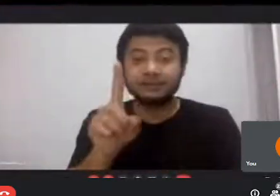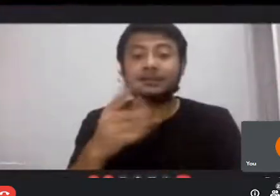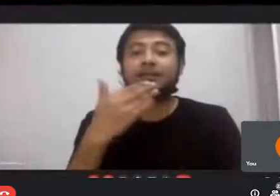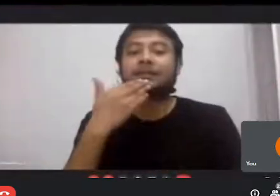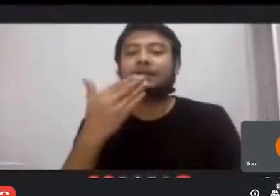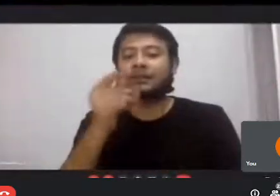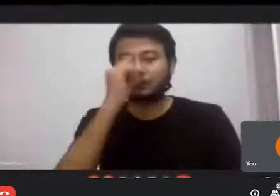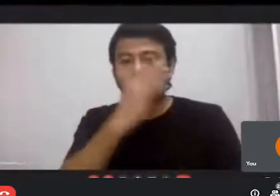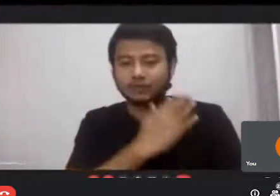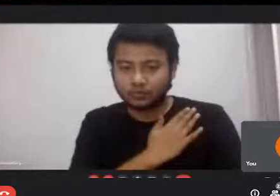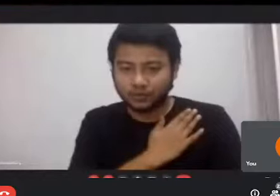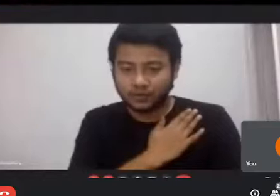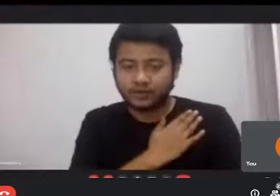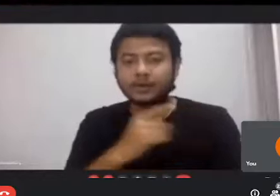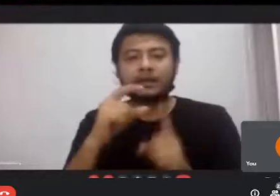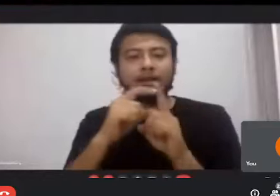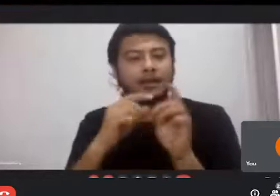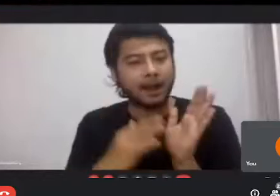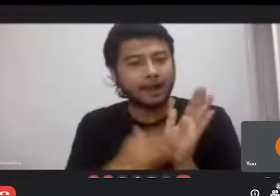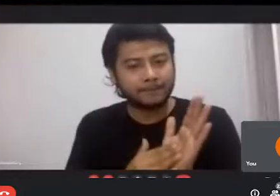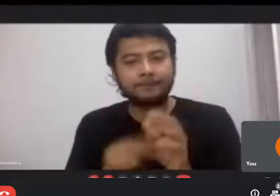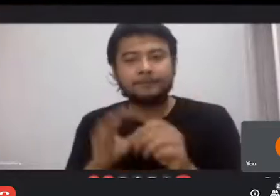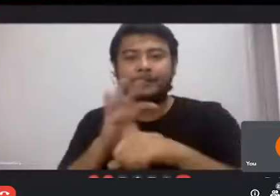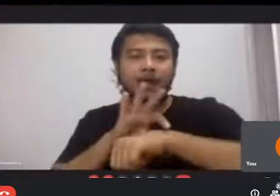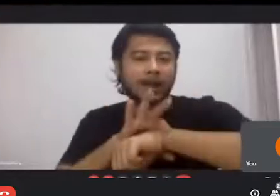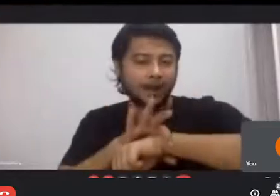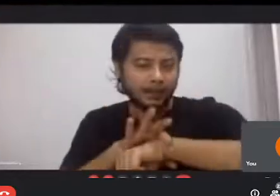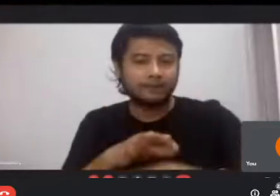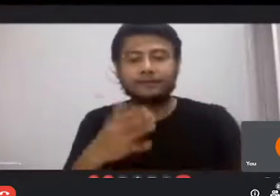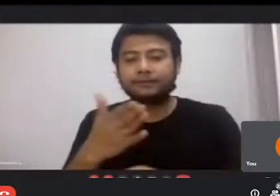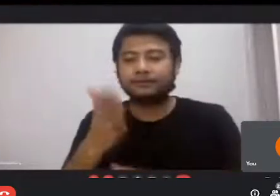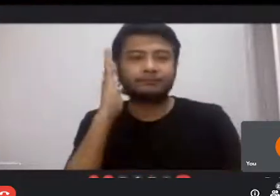wonderful presentation. It was an excellent